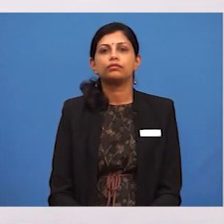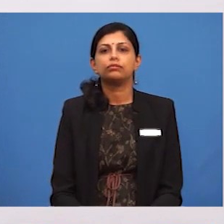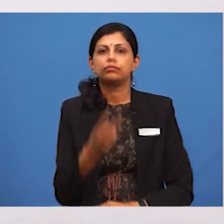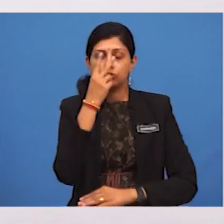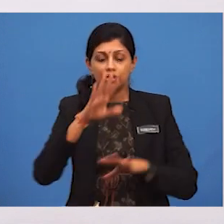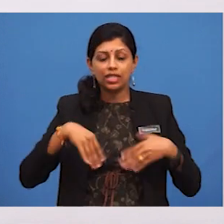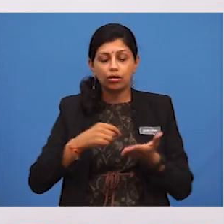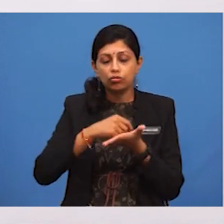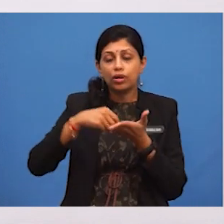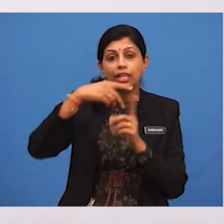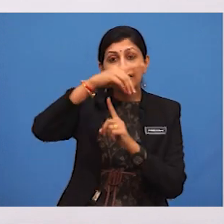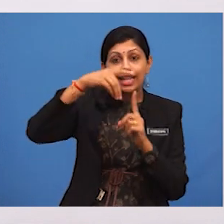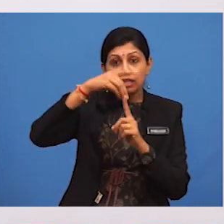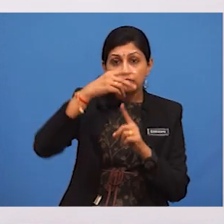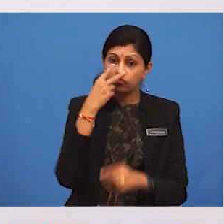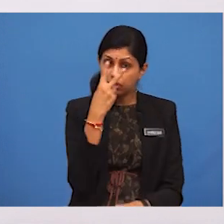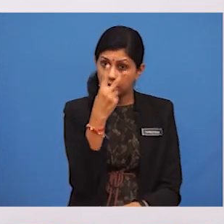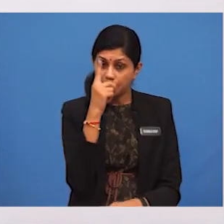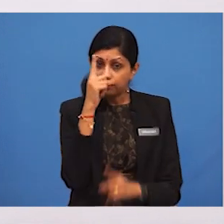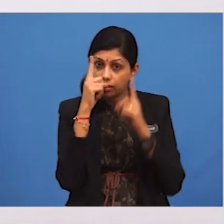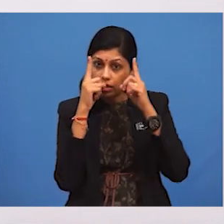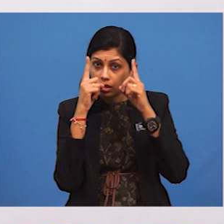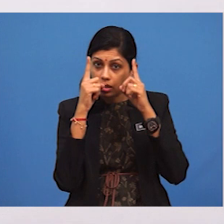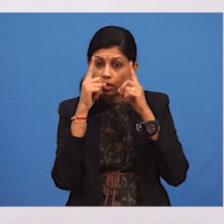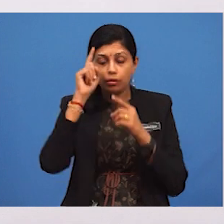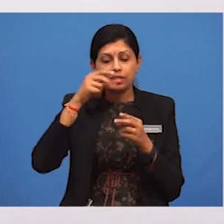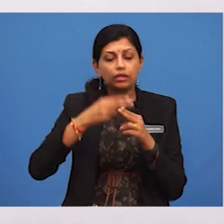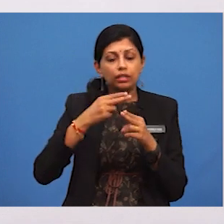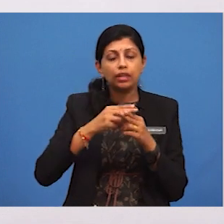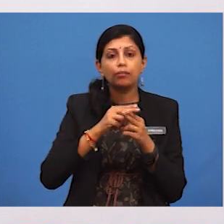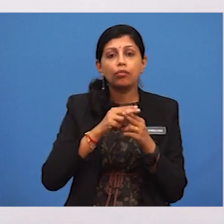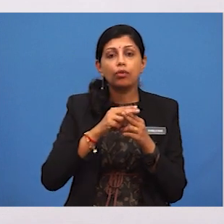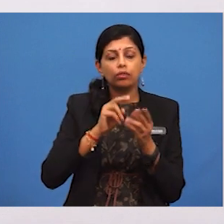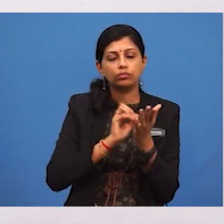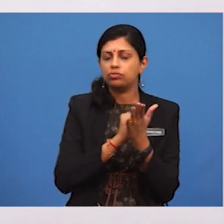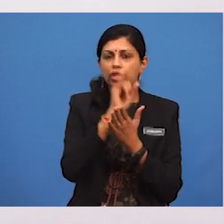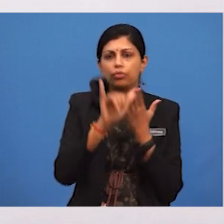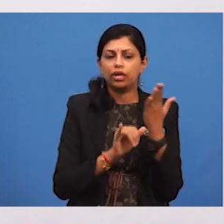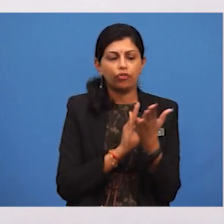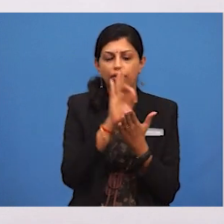is written. You must write the name of the month. And don't forget the year.